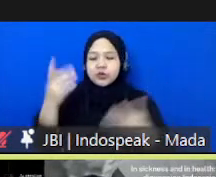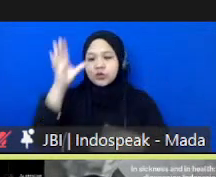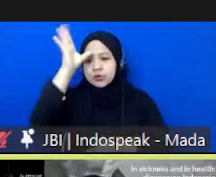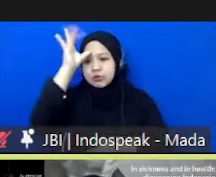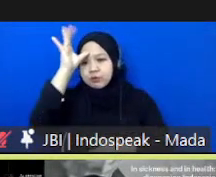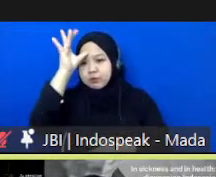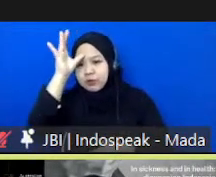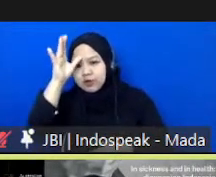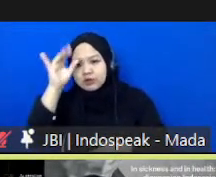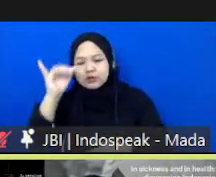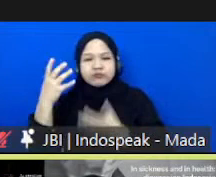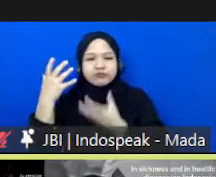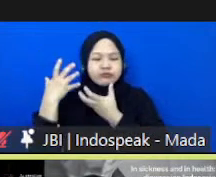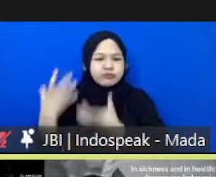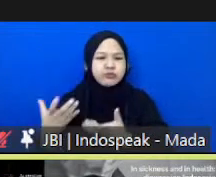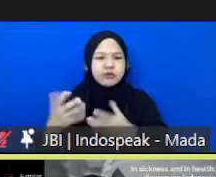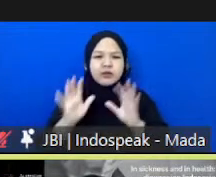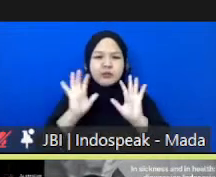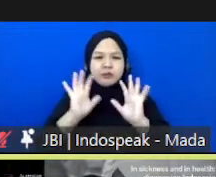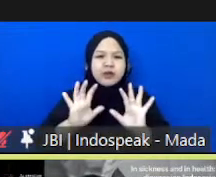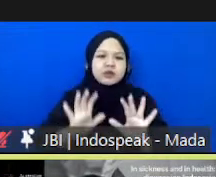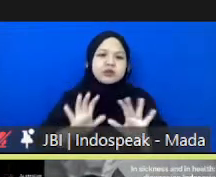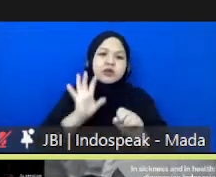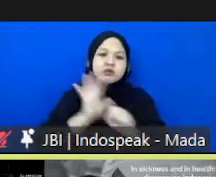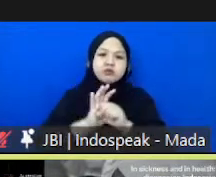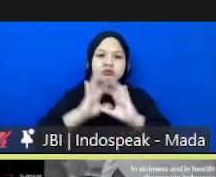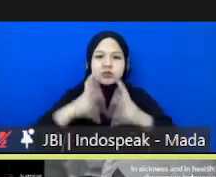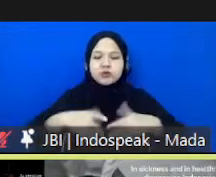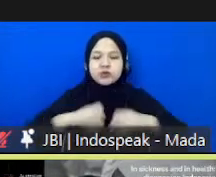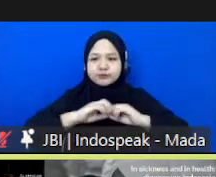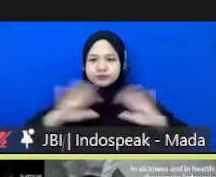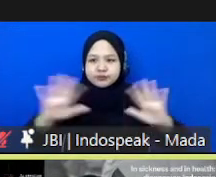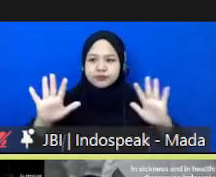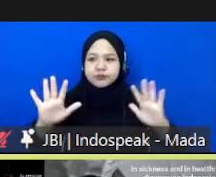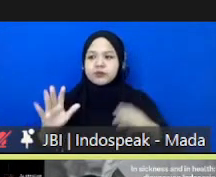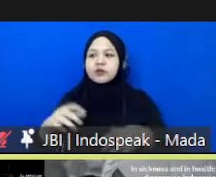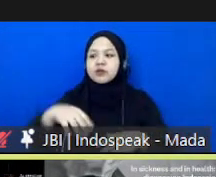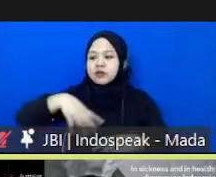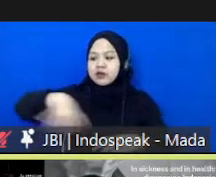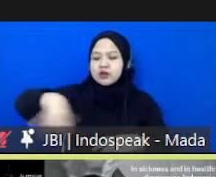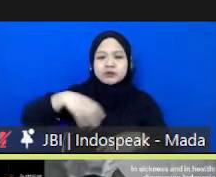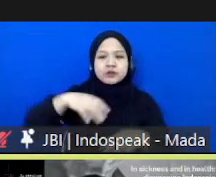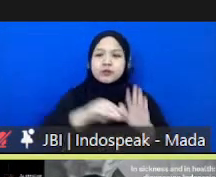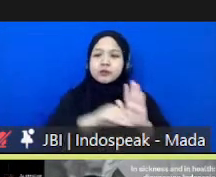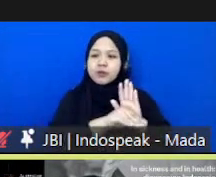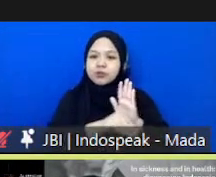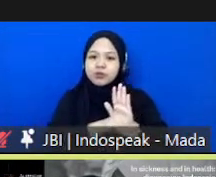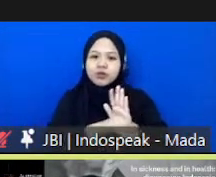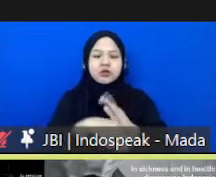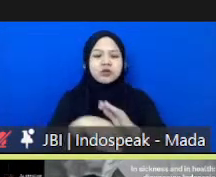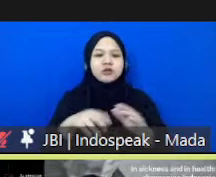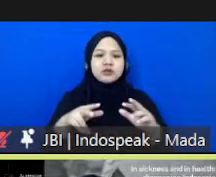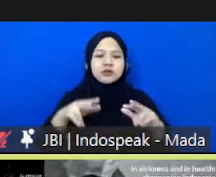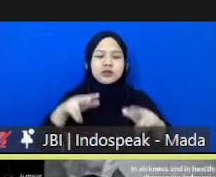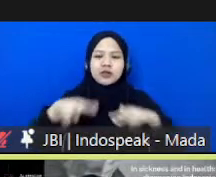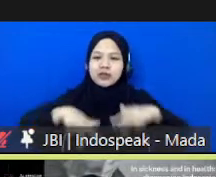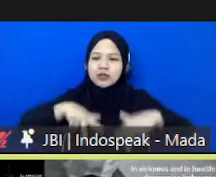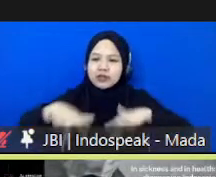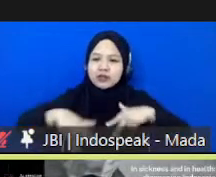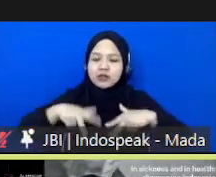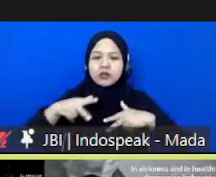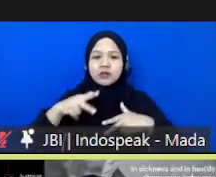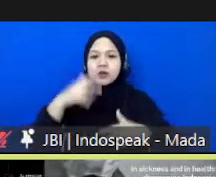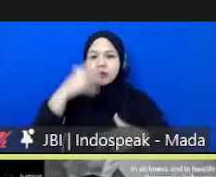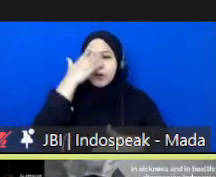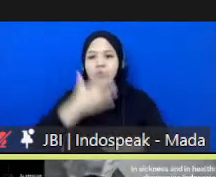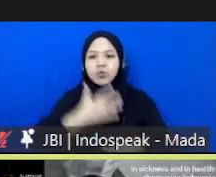burdened so high with the COVID-19 pandemic, but also areas such as Papua, NTT, Maluku, Kalimantan, are also